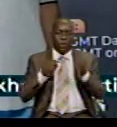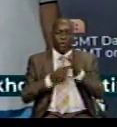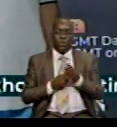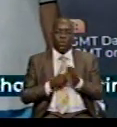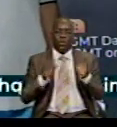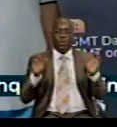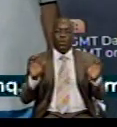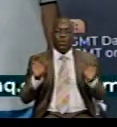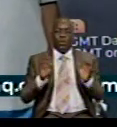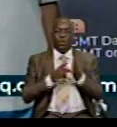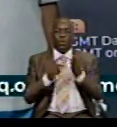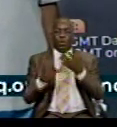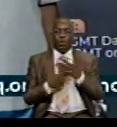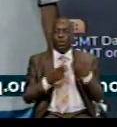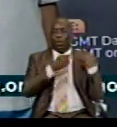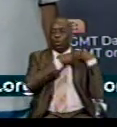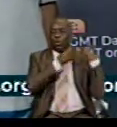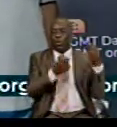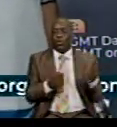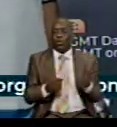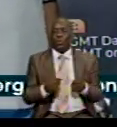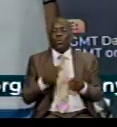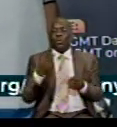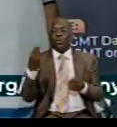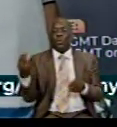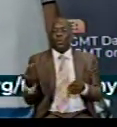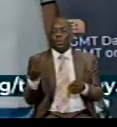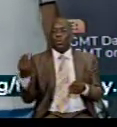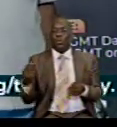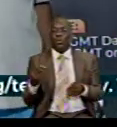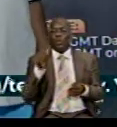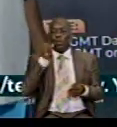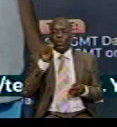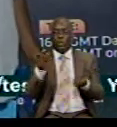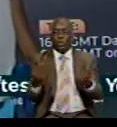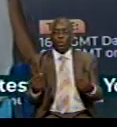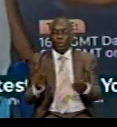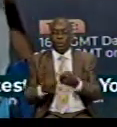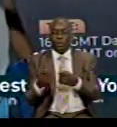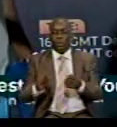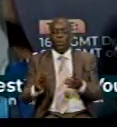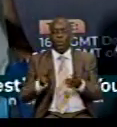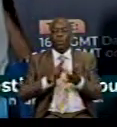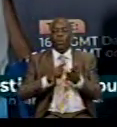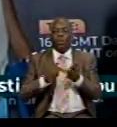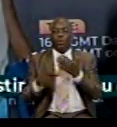Since Thursday, I was attending the crusade, but today,